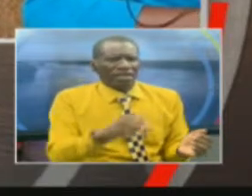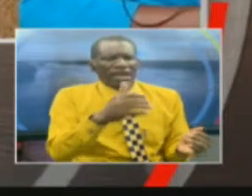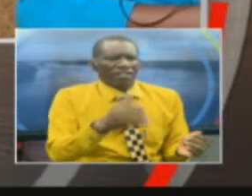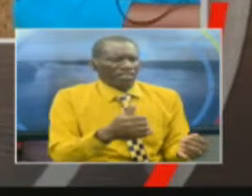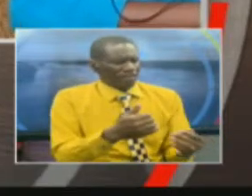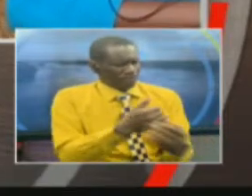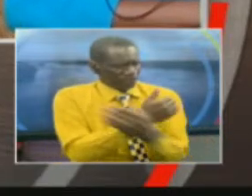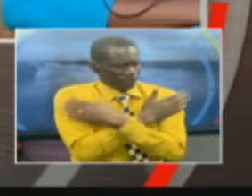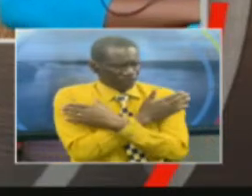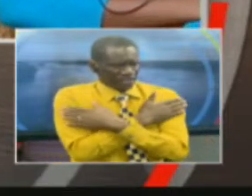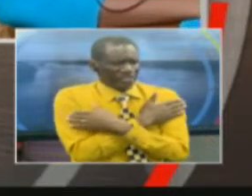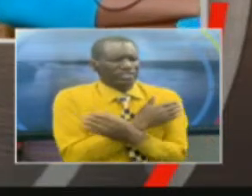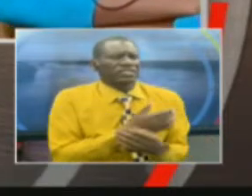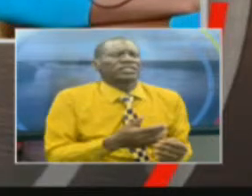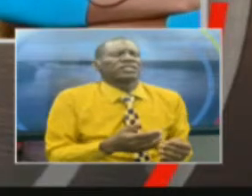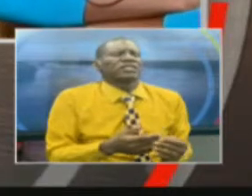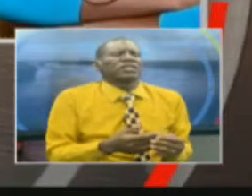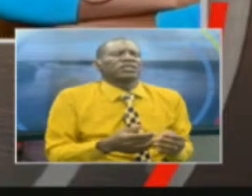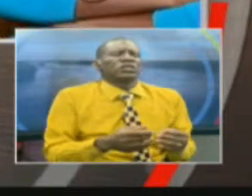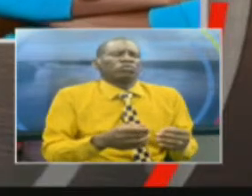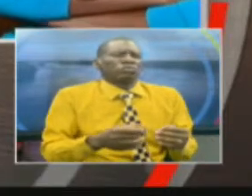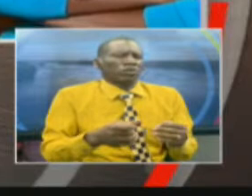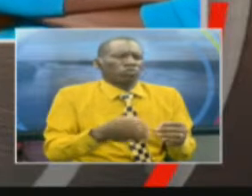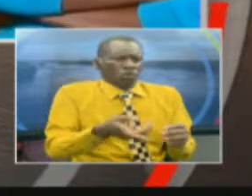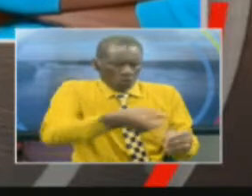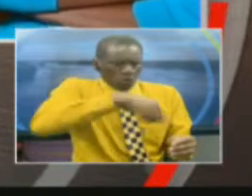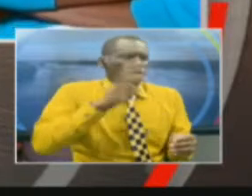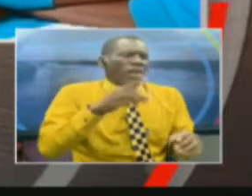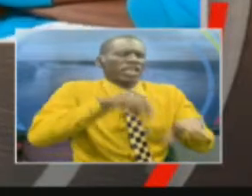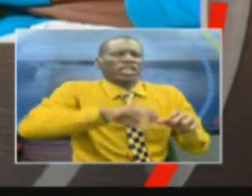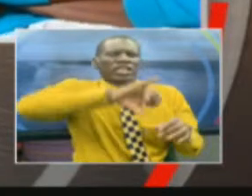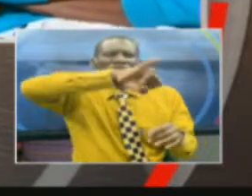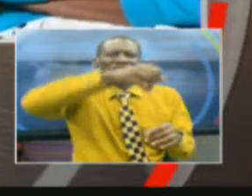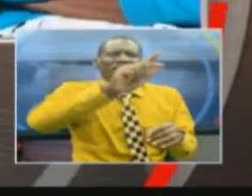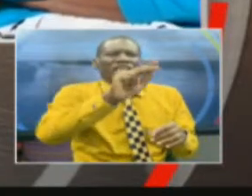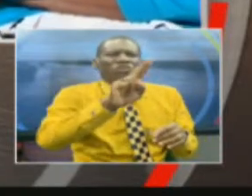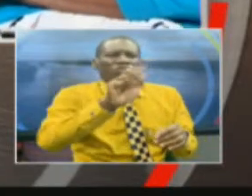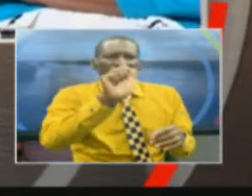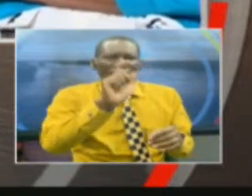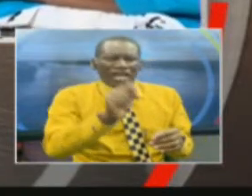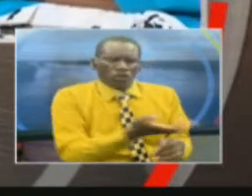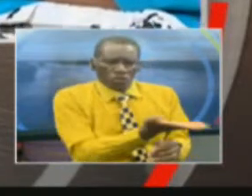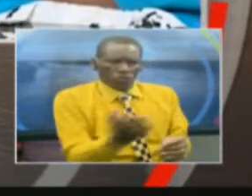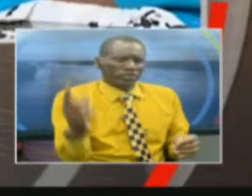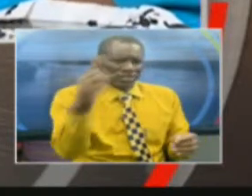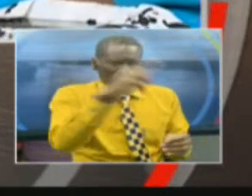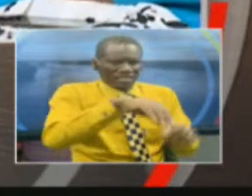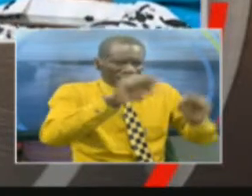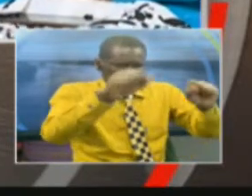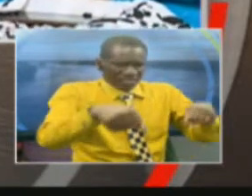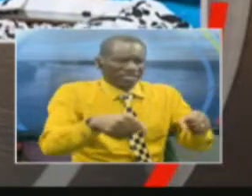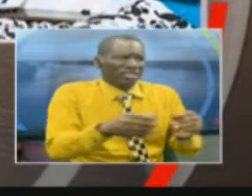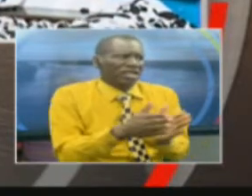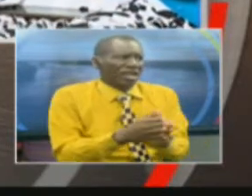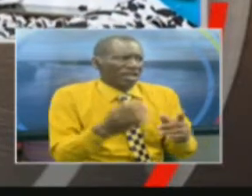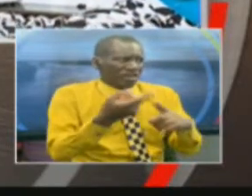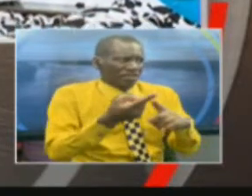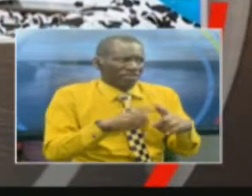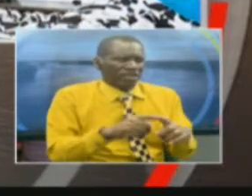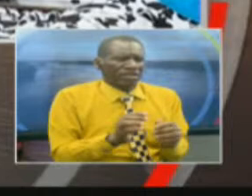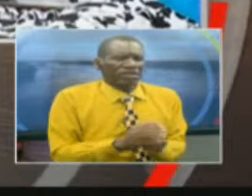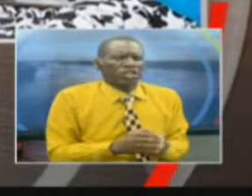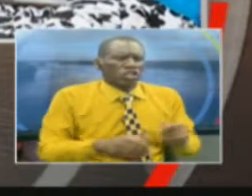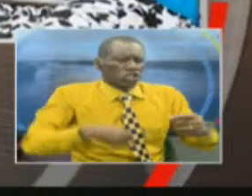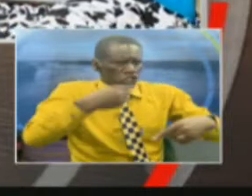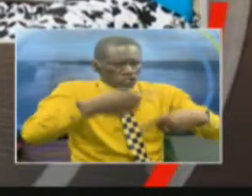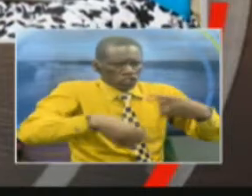college friends of mine, we were in JKUAT back those days. Yeah, and in the